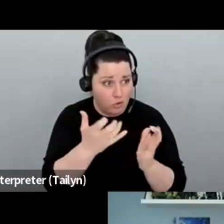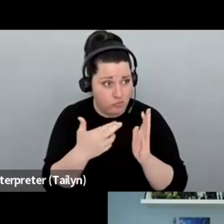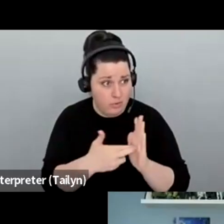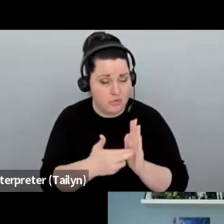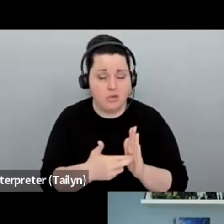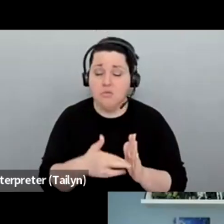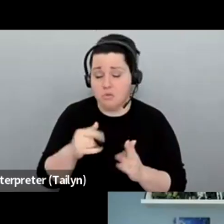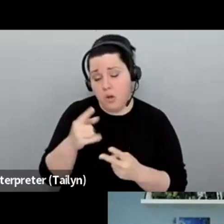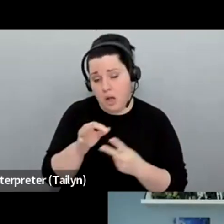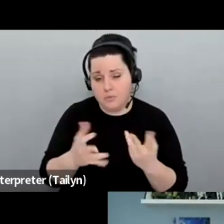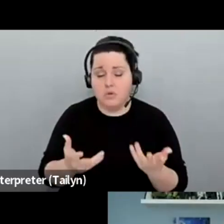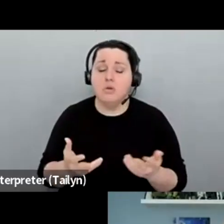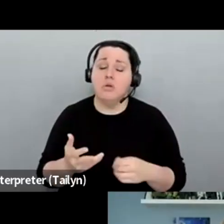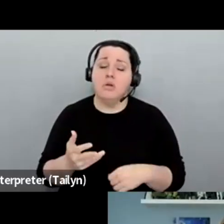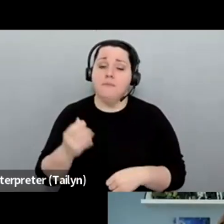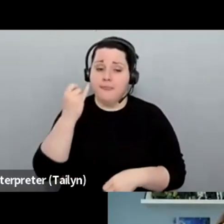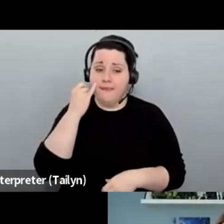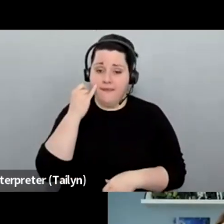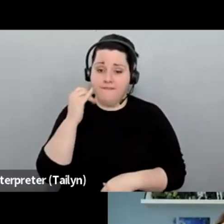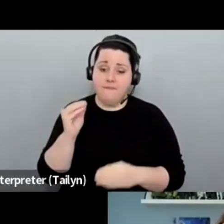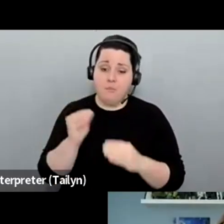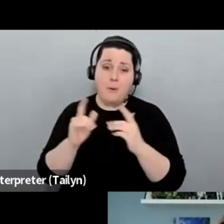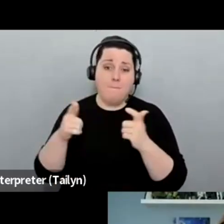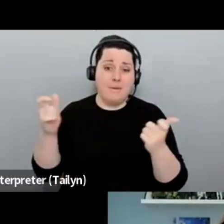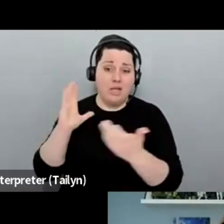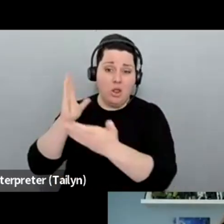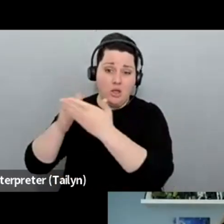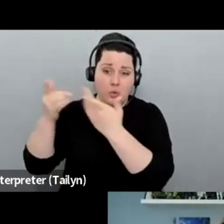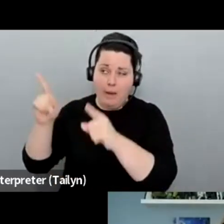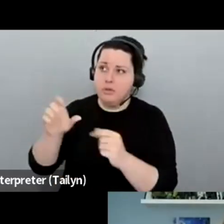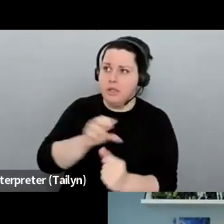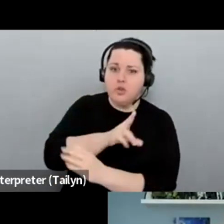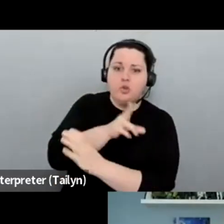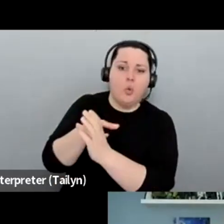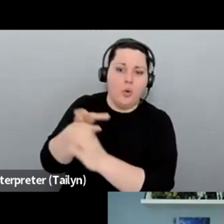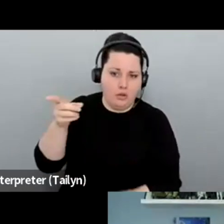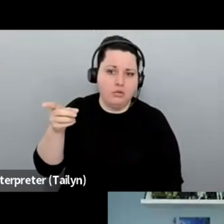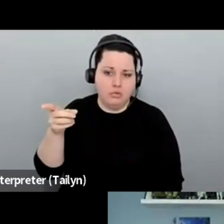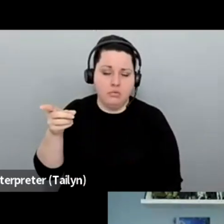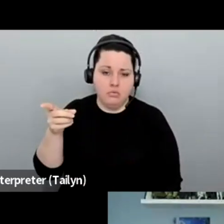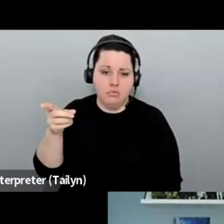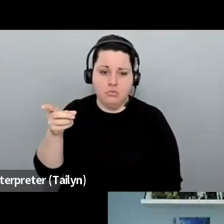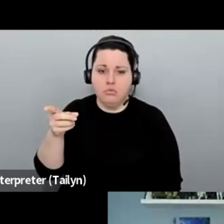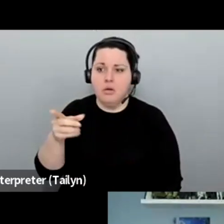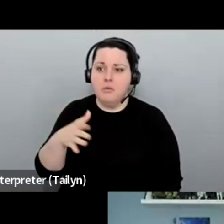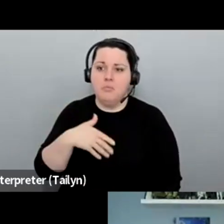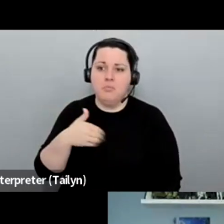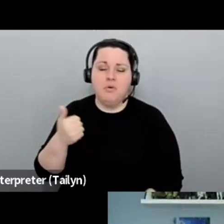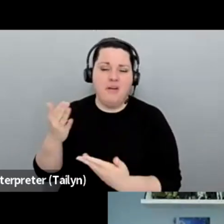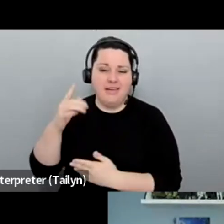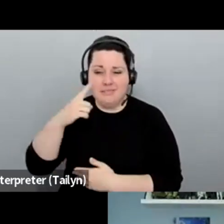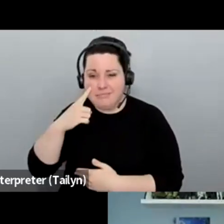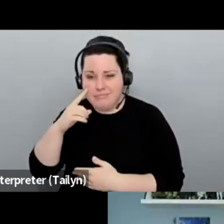option. Or if there's a bigger lawsuit happening, you can join and provide some kind of written testimony, or just